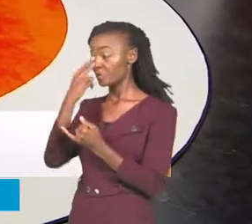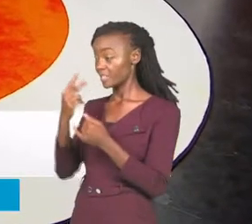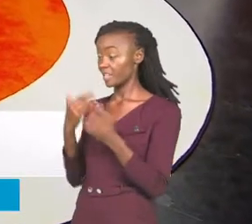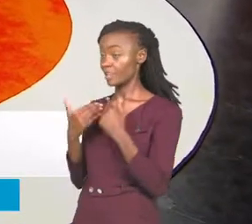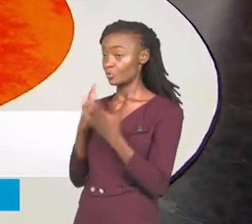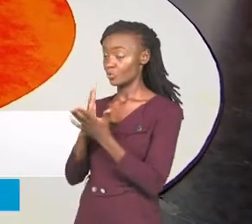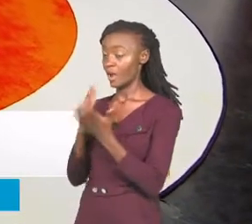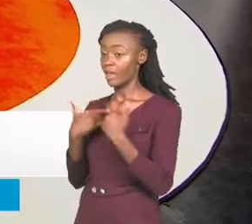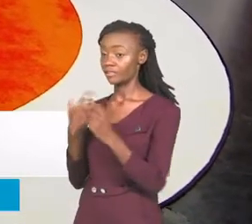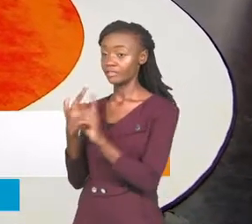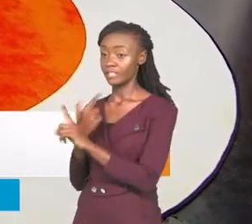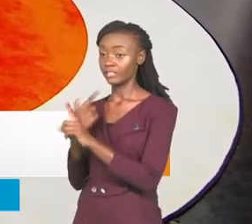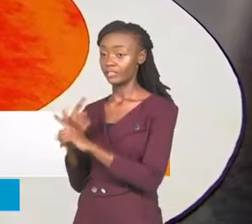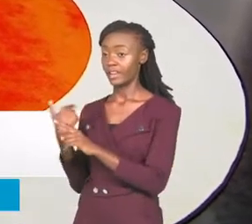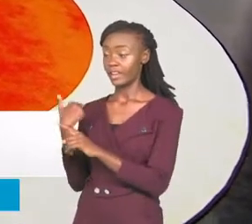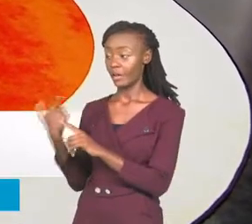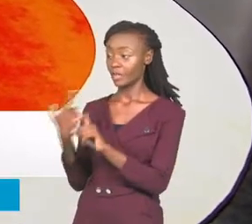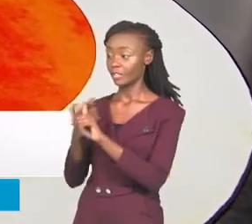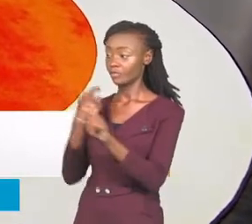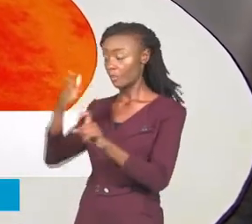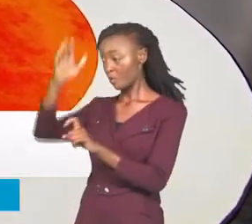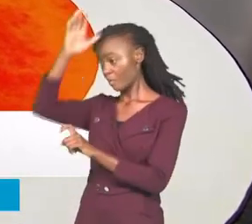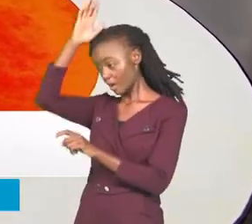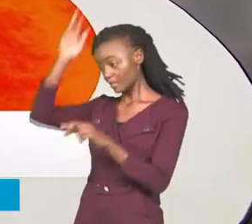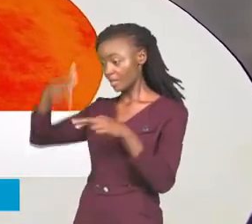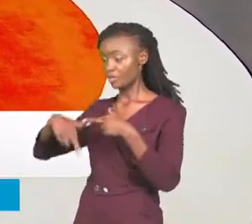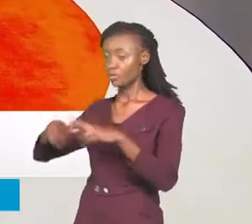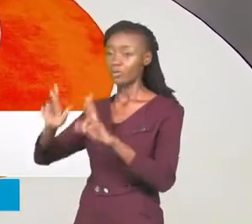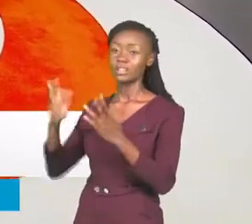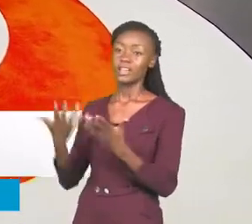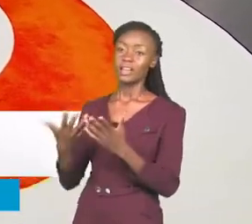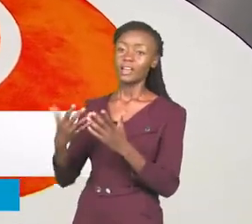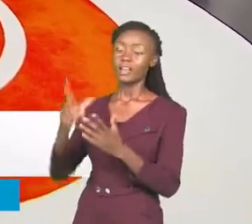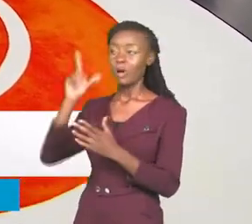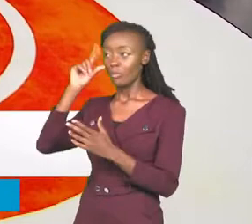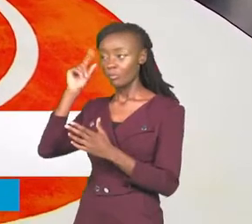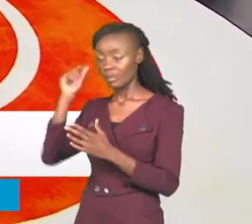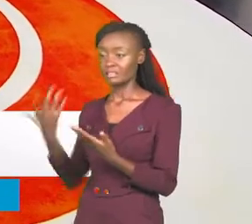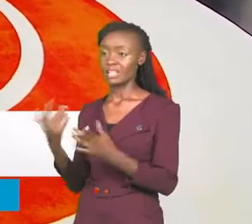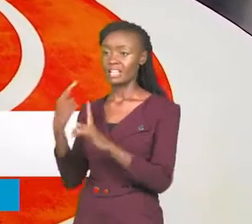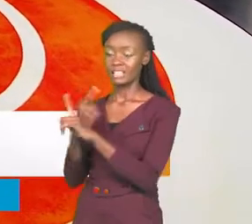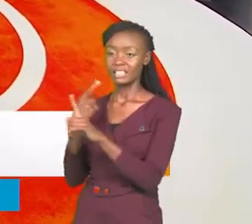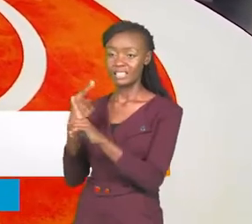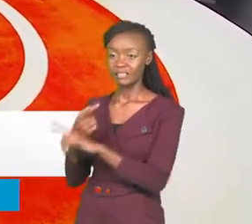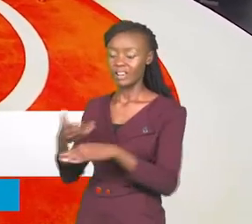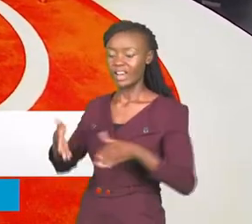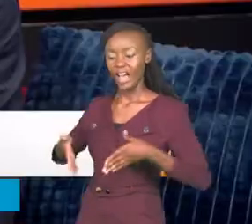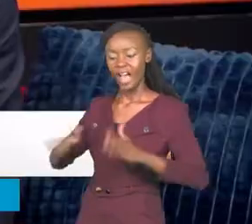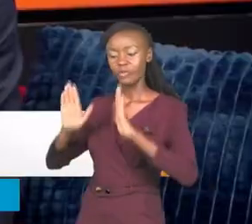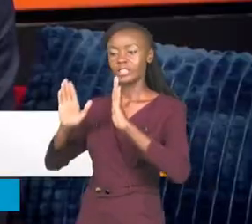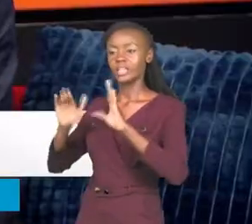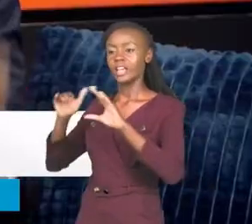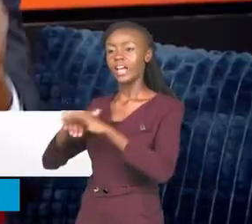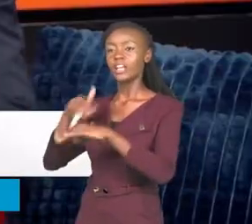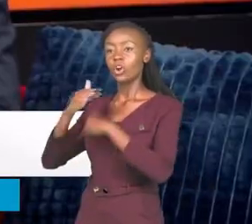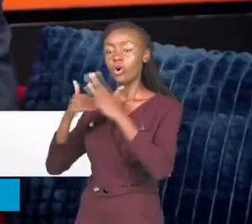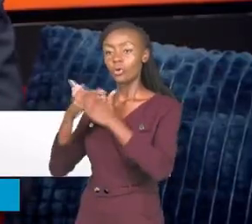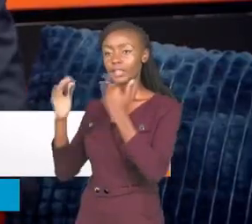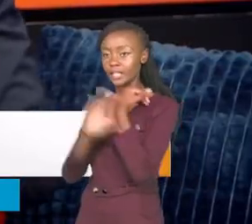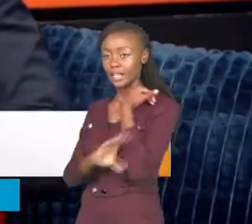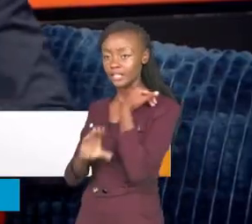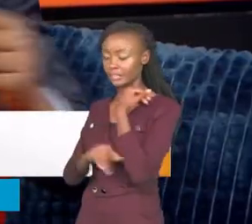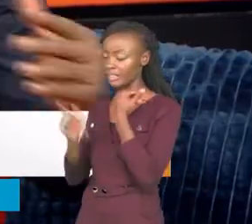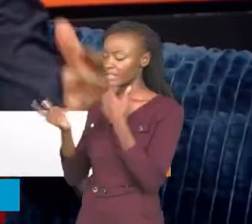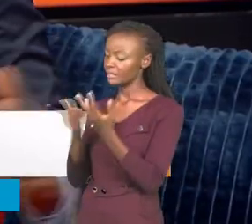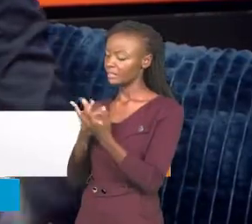different figures from Mombasa Road, Kangundo, Jogoo Road, and different highways across the country. But you see, that's sampling, but